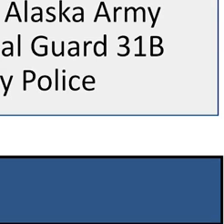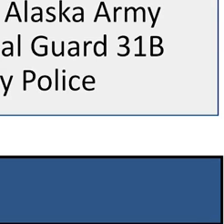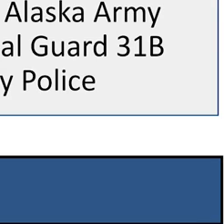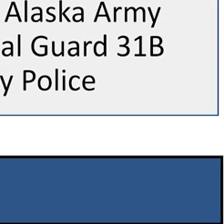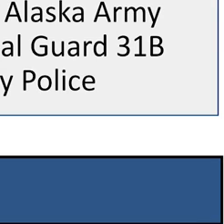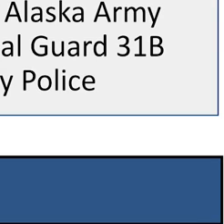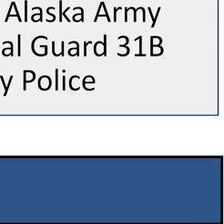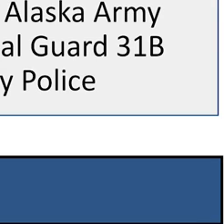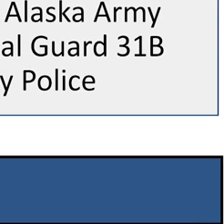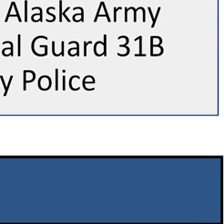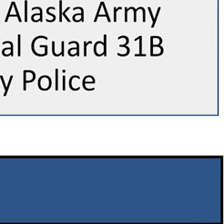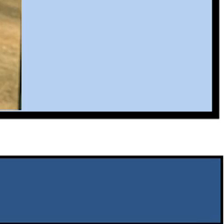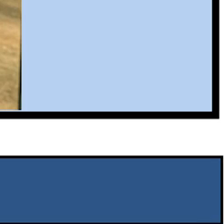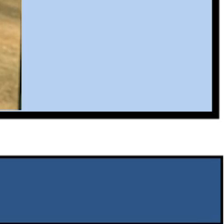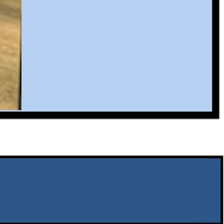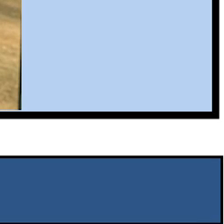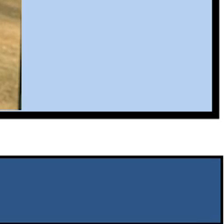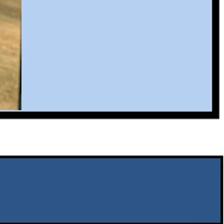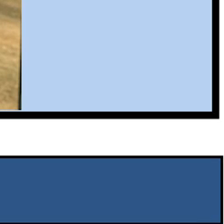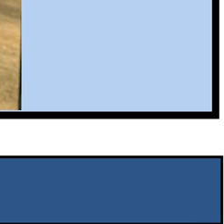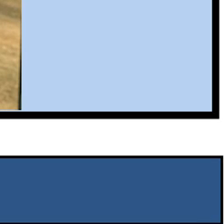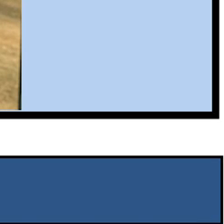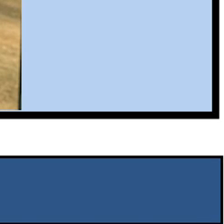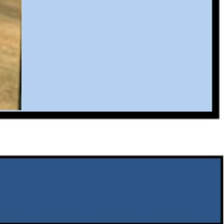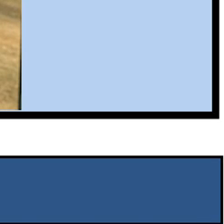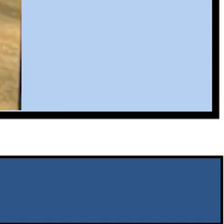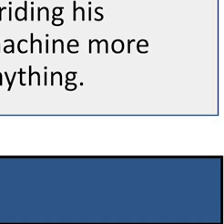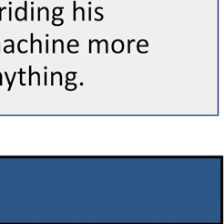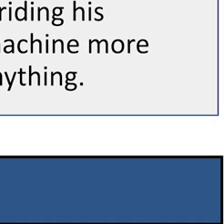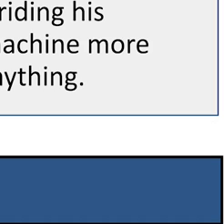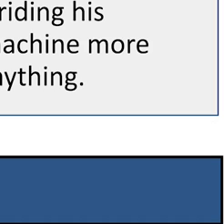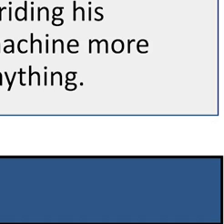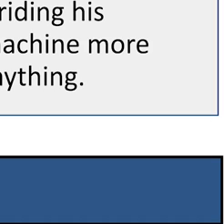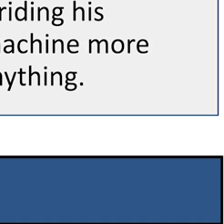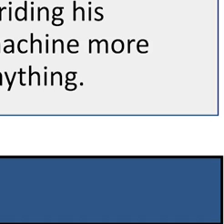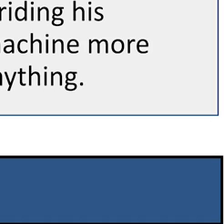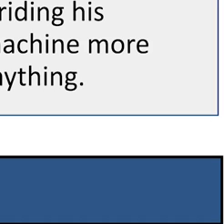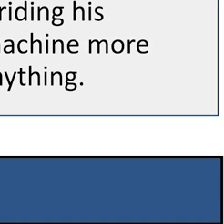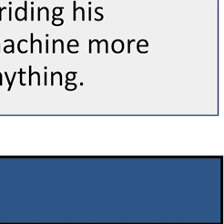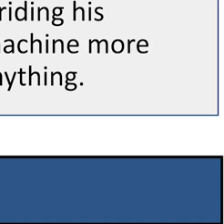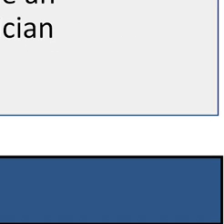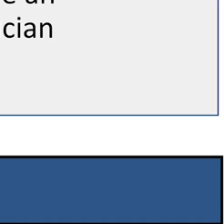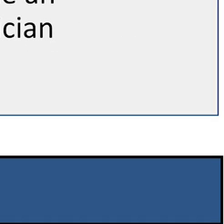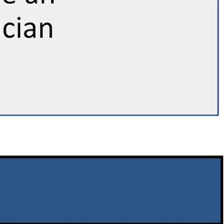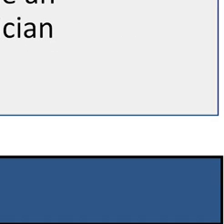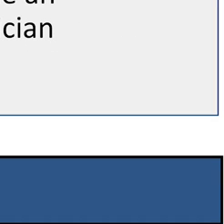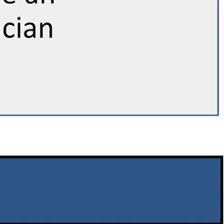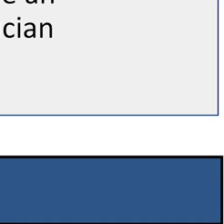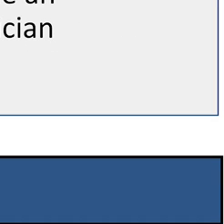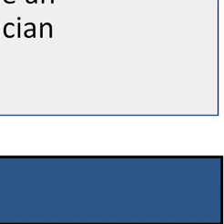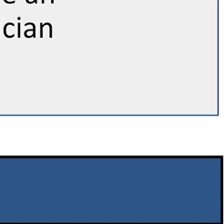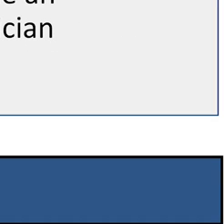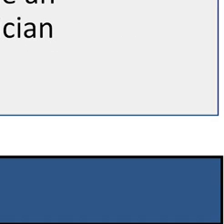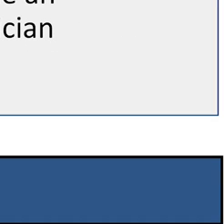Jace Coburn. Janie Bessie. Luke Dittbrender. Megan Jean